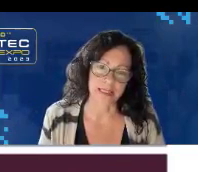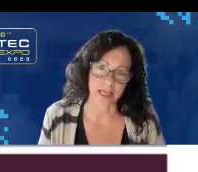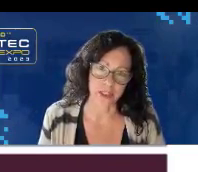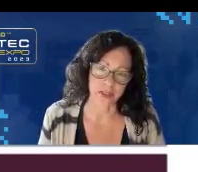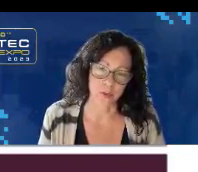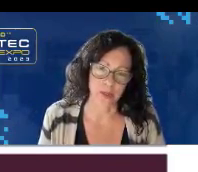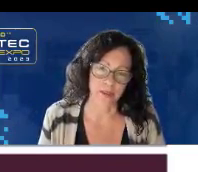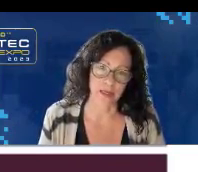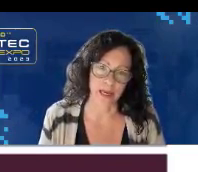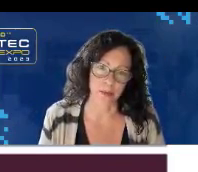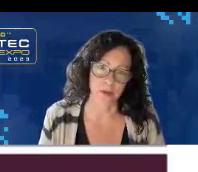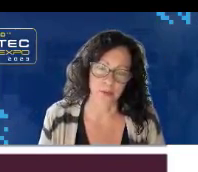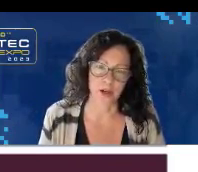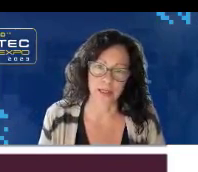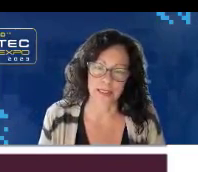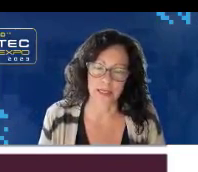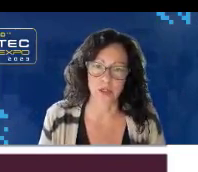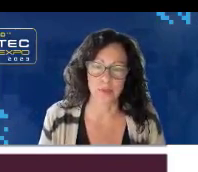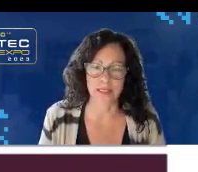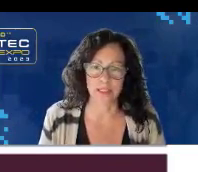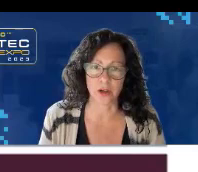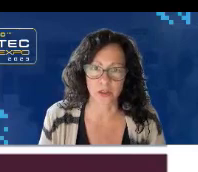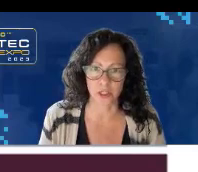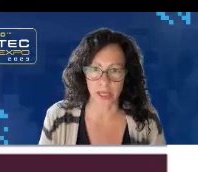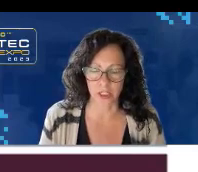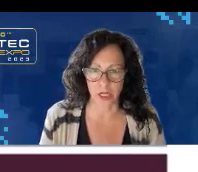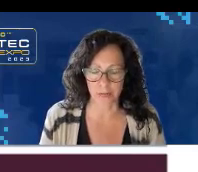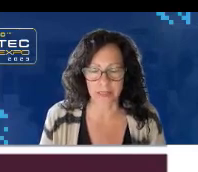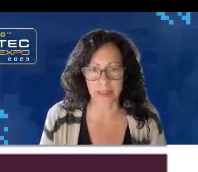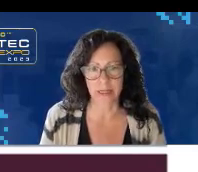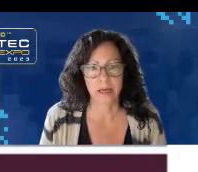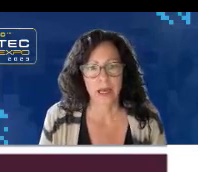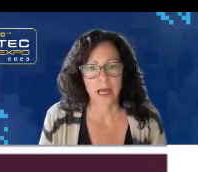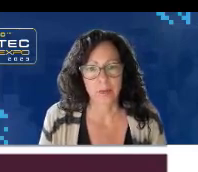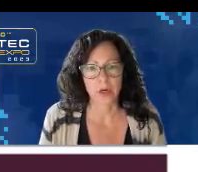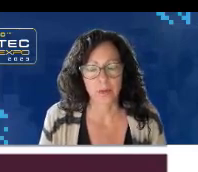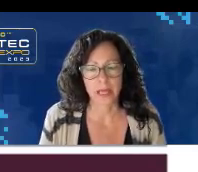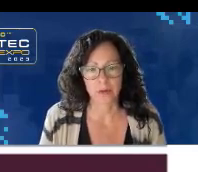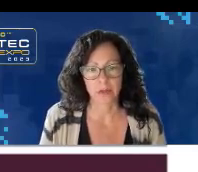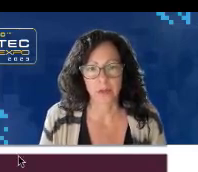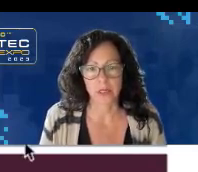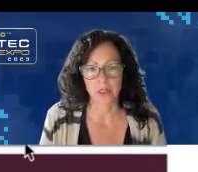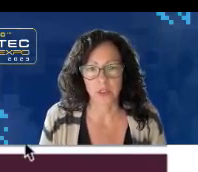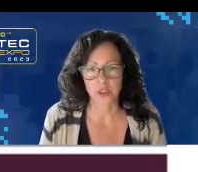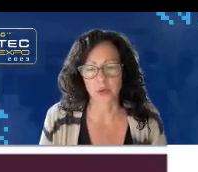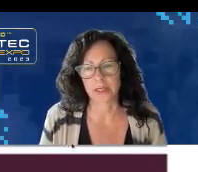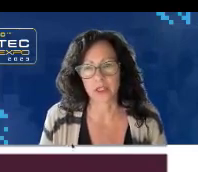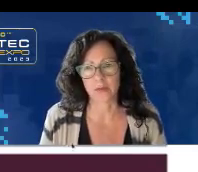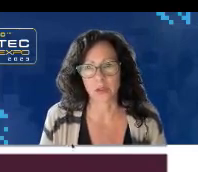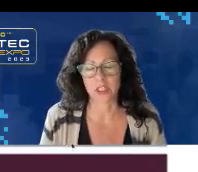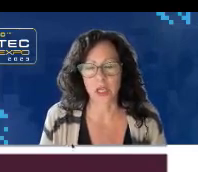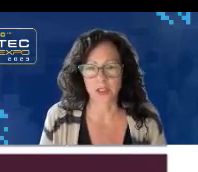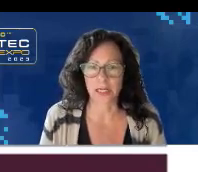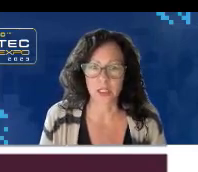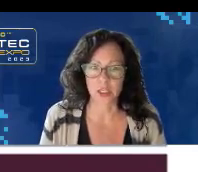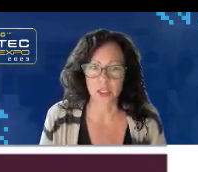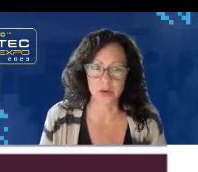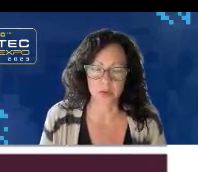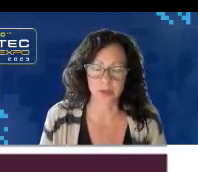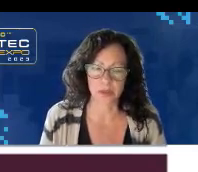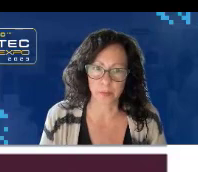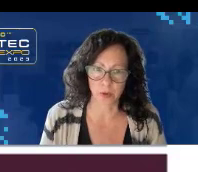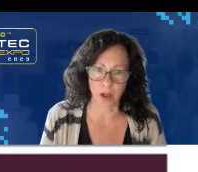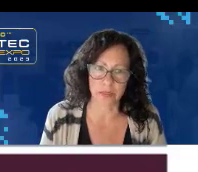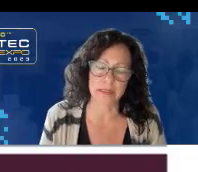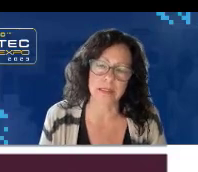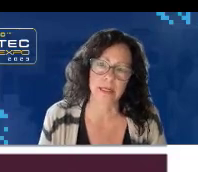I began discussions with one of my colleagues at UBC, Dr. Janet Jameson, around the critical shortage of early childhood